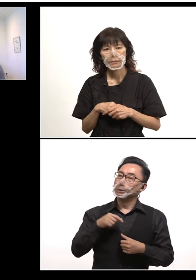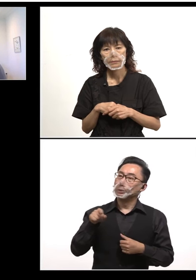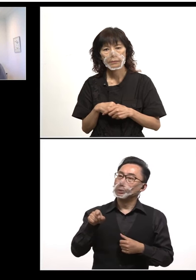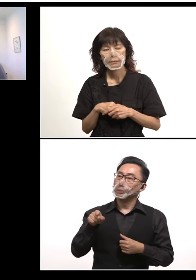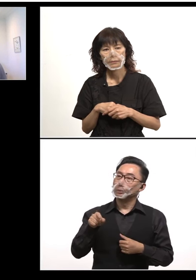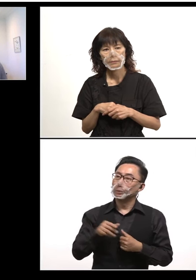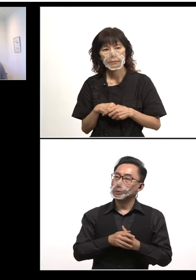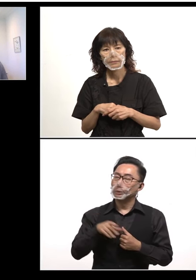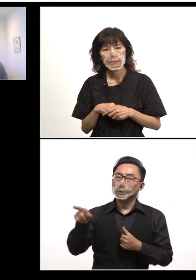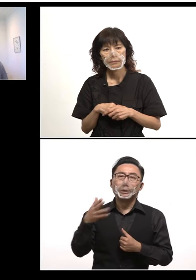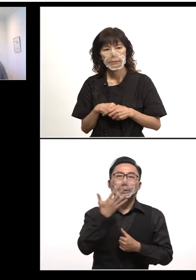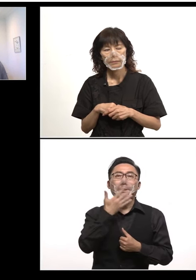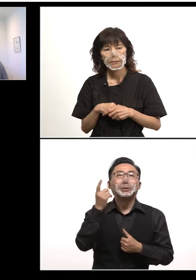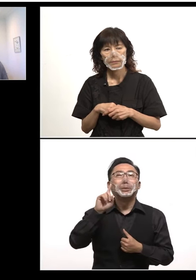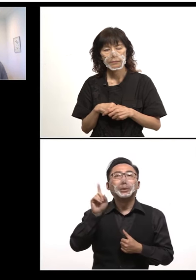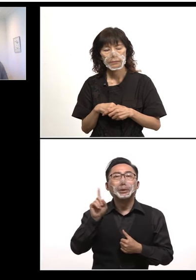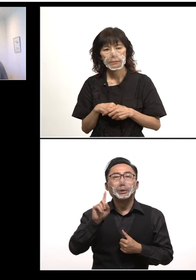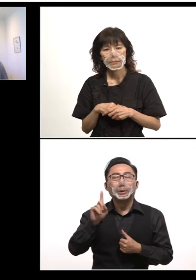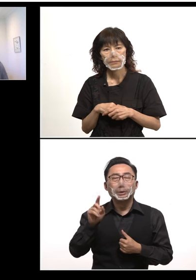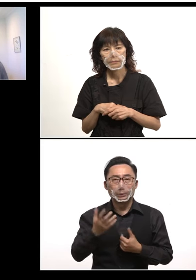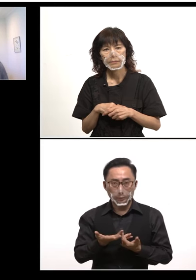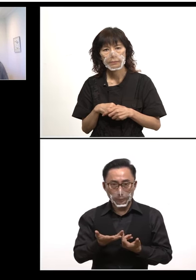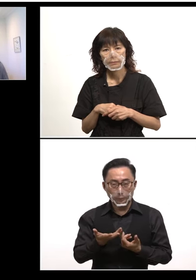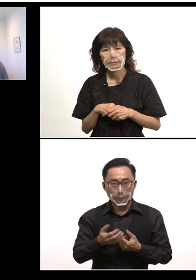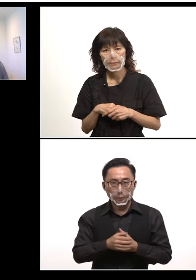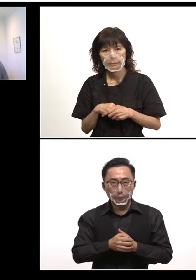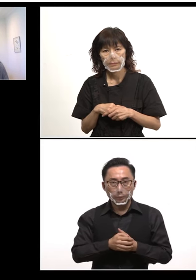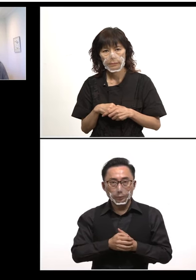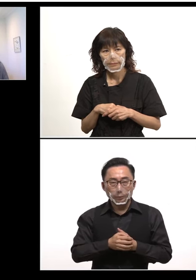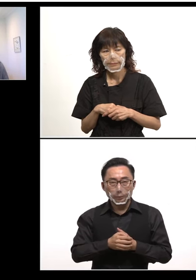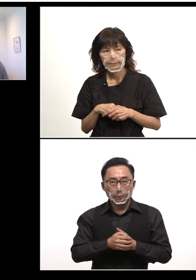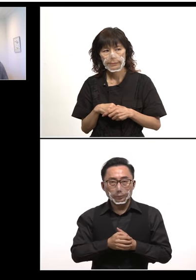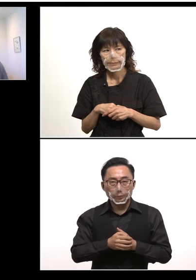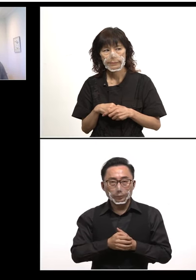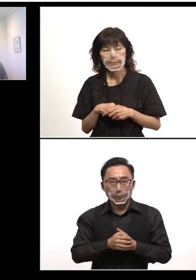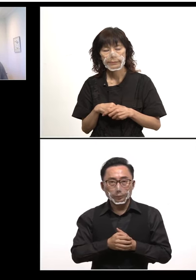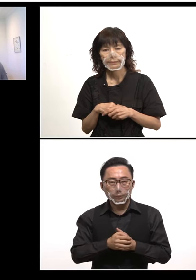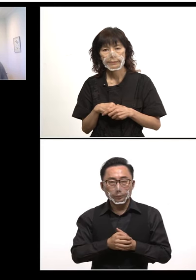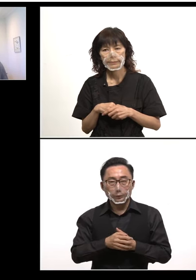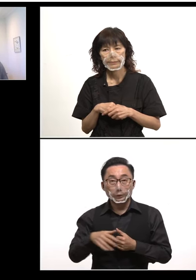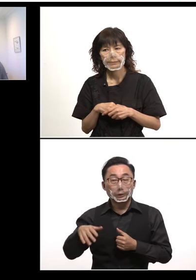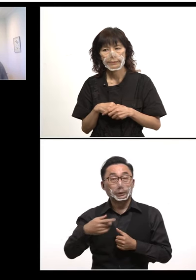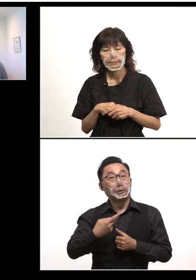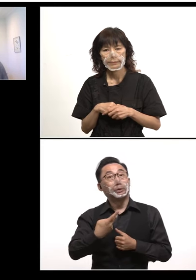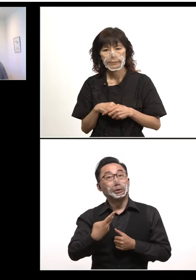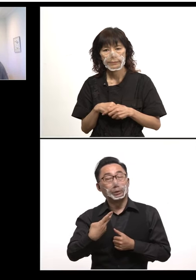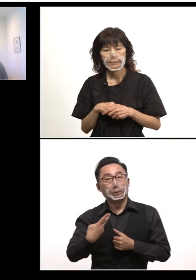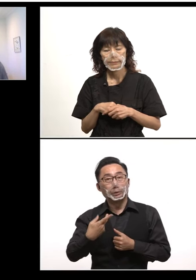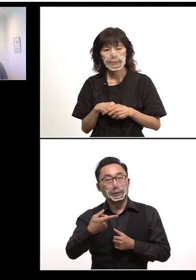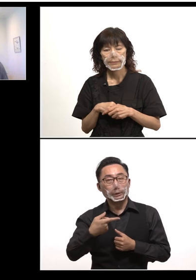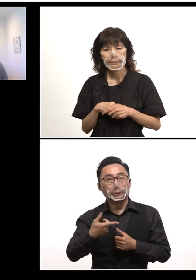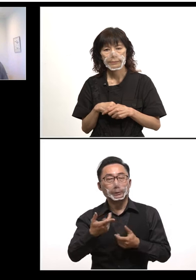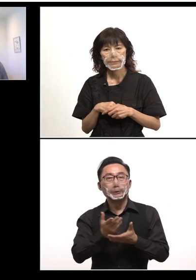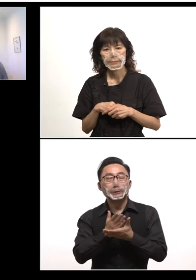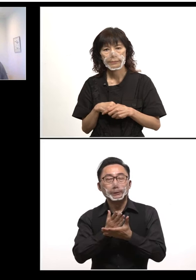color? And anyway, we made this segment because he and I, anyway, we had these long discussions about what color